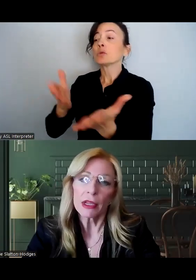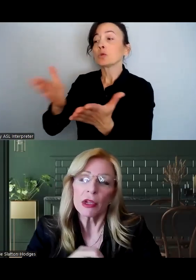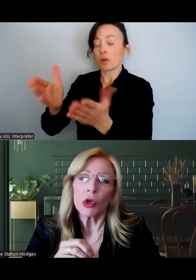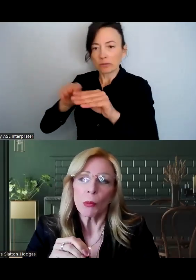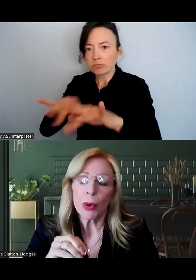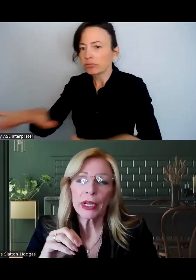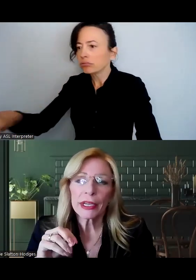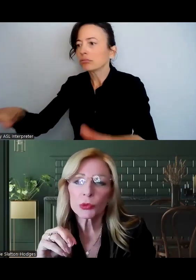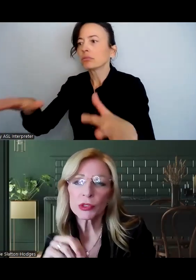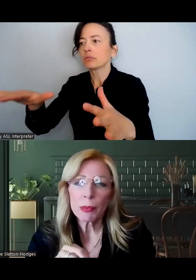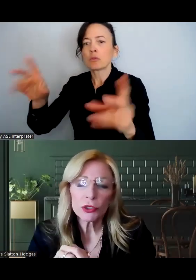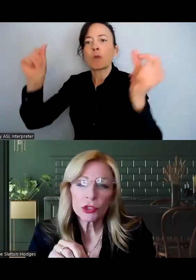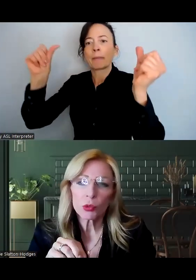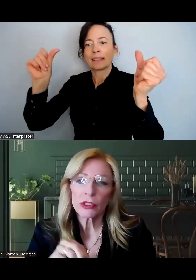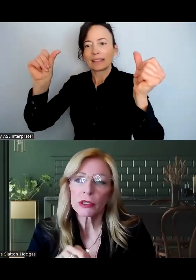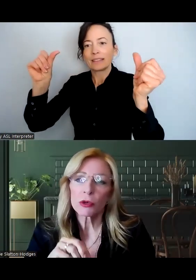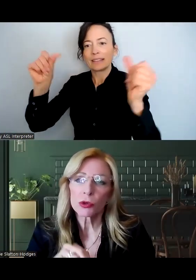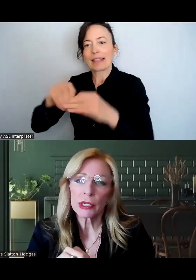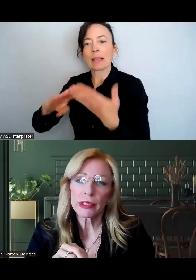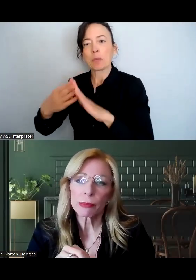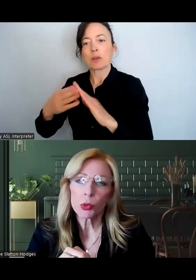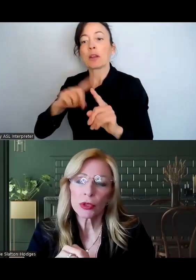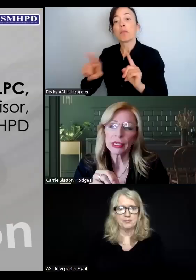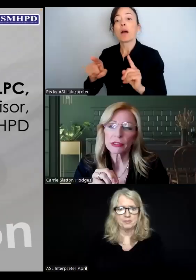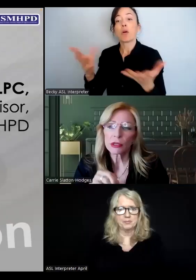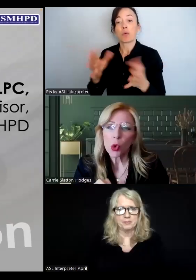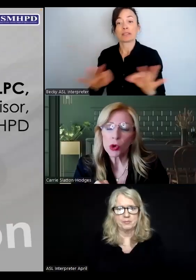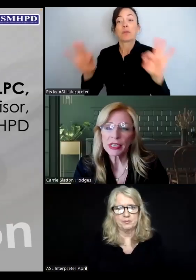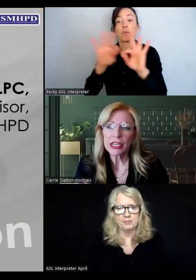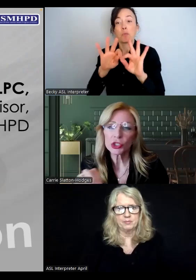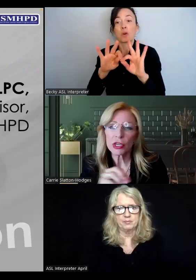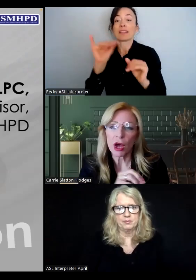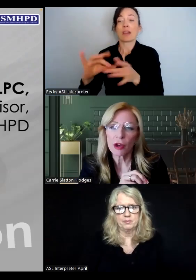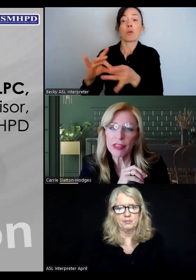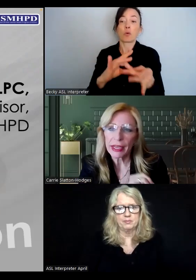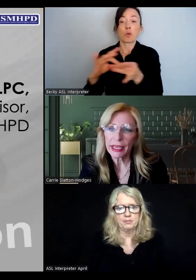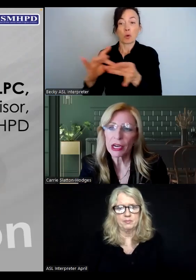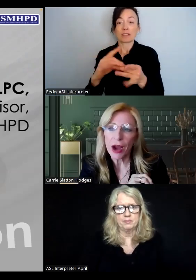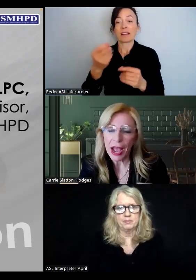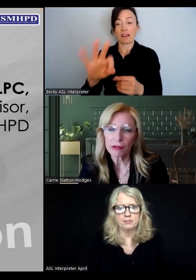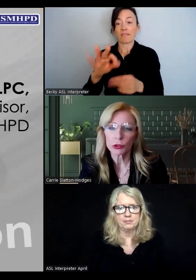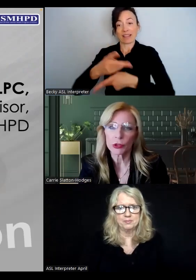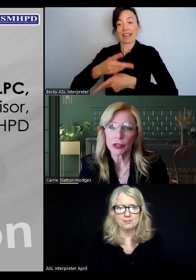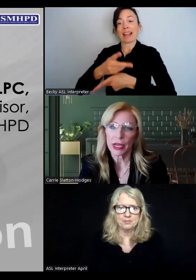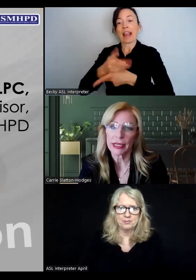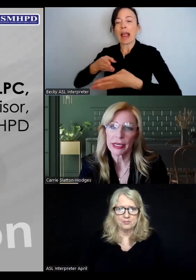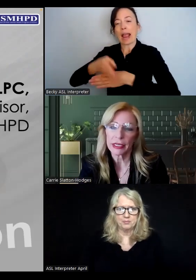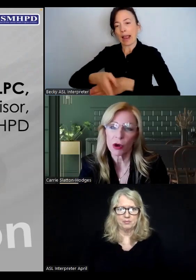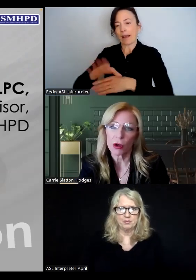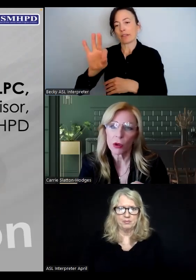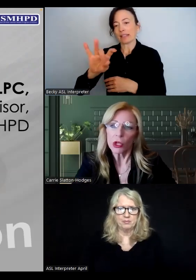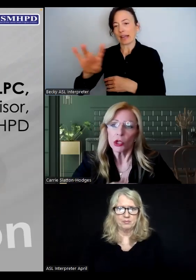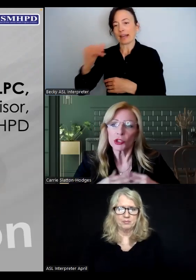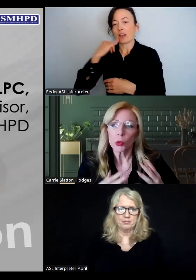rapidly. But as was mentioned, what is so critically important is the coordination of that care after the